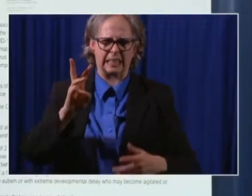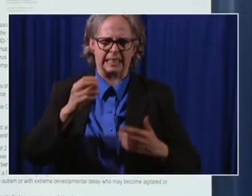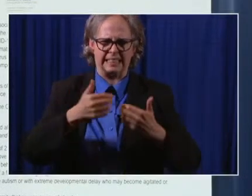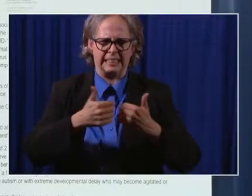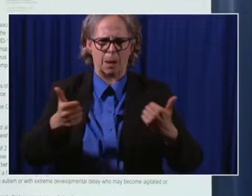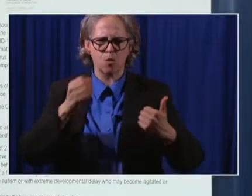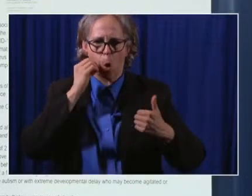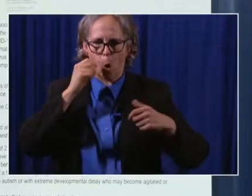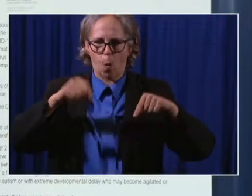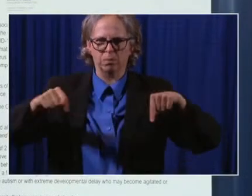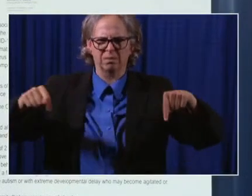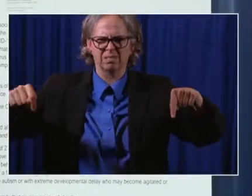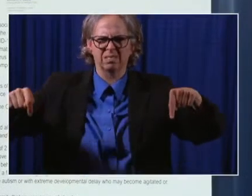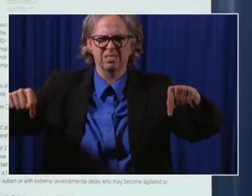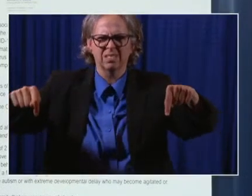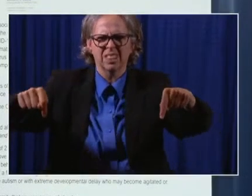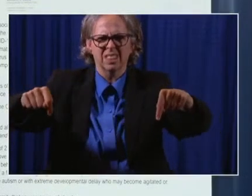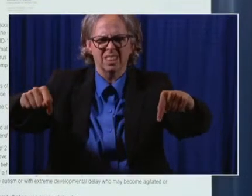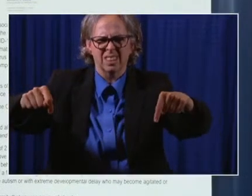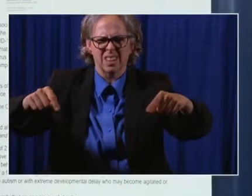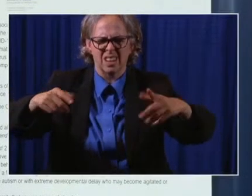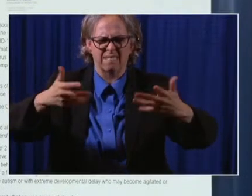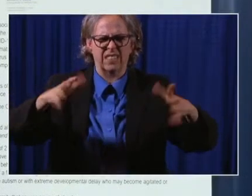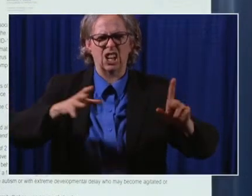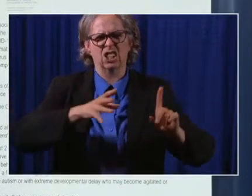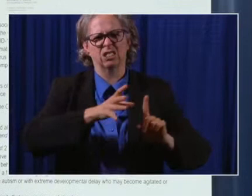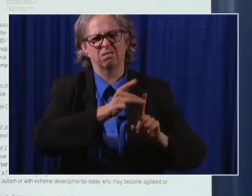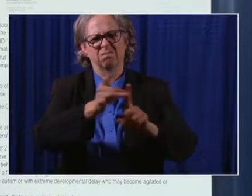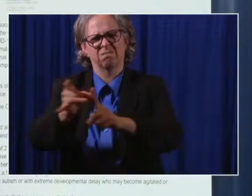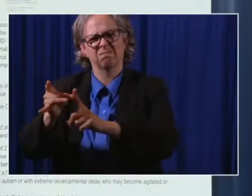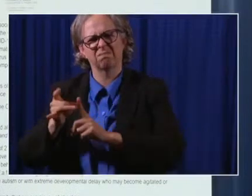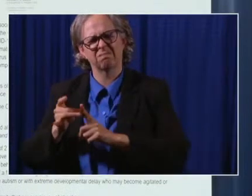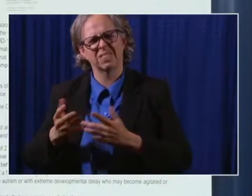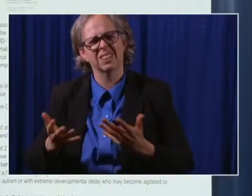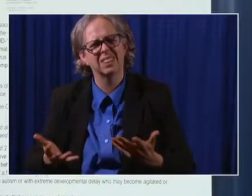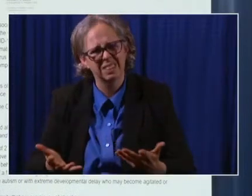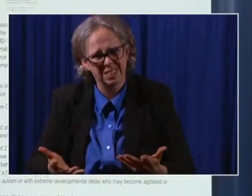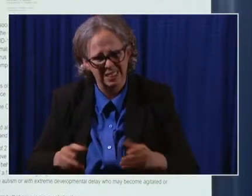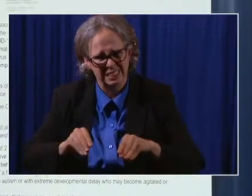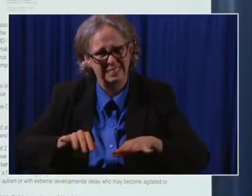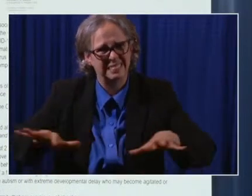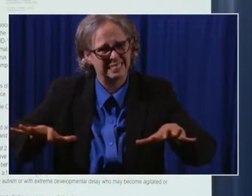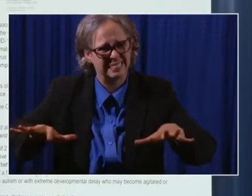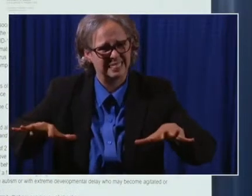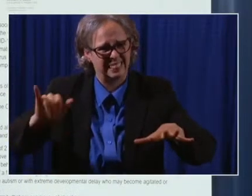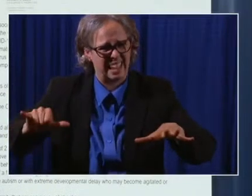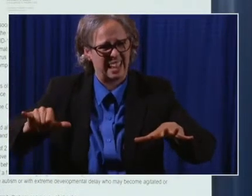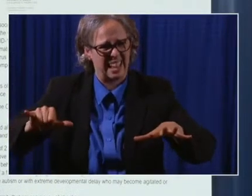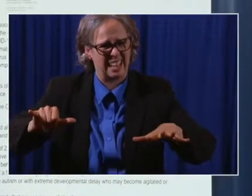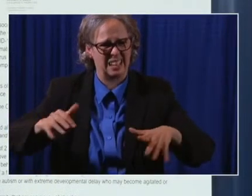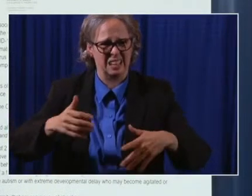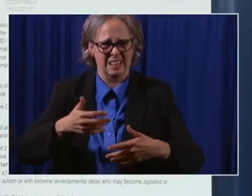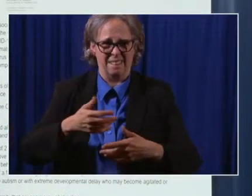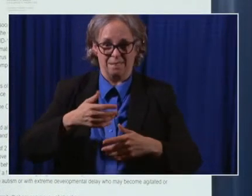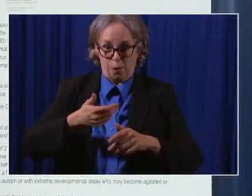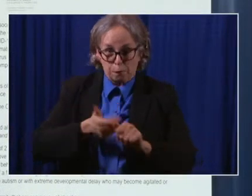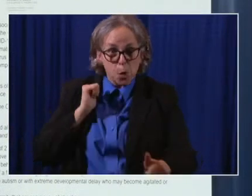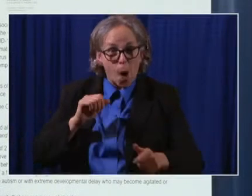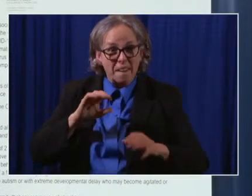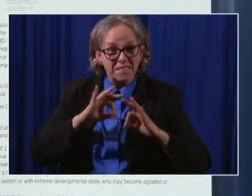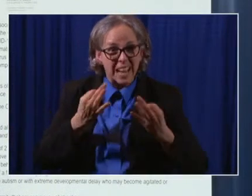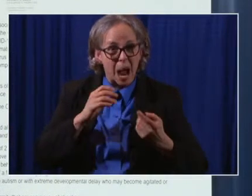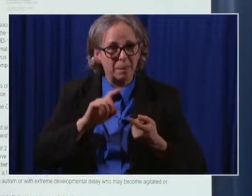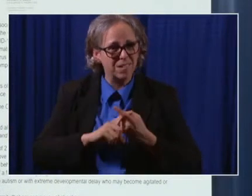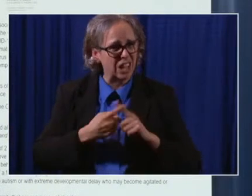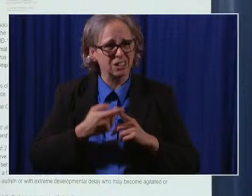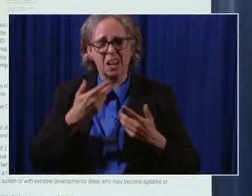outbreak. None of us want to stay away from our family. None of us want to stay away from our friends. And it's natural when you go